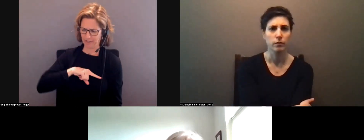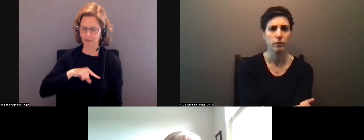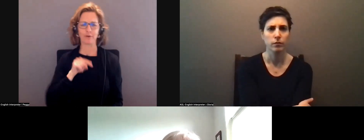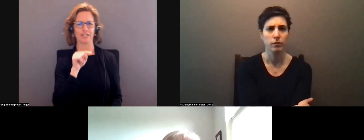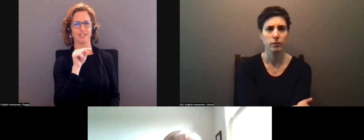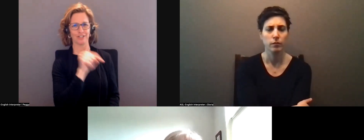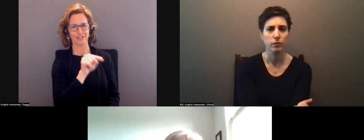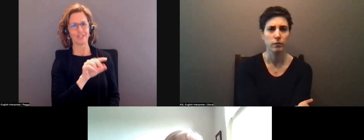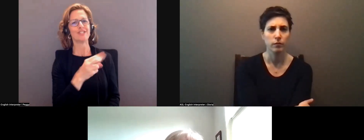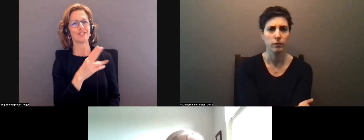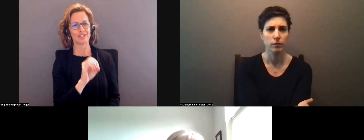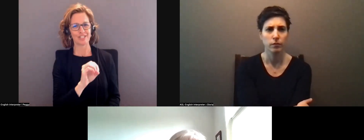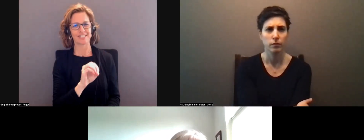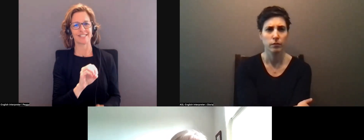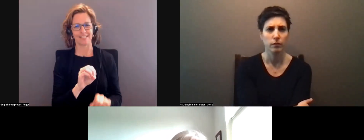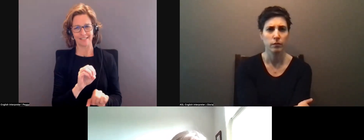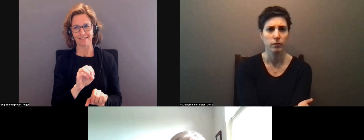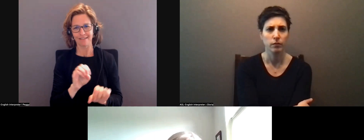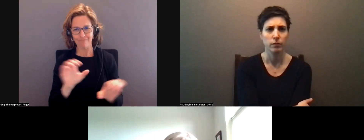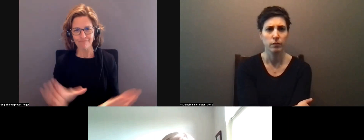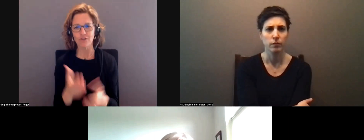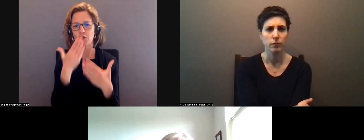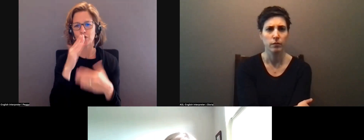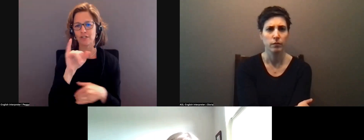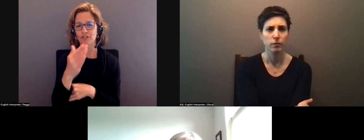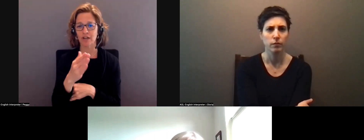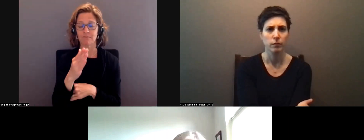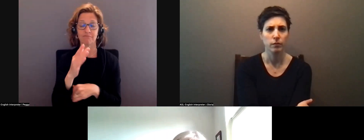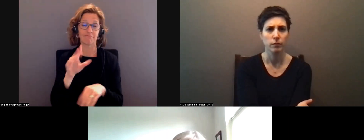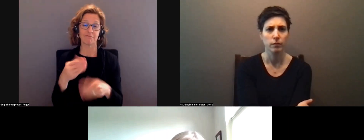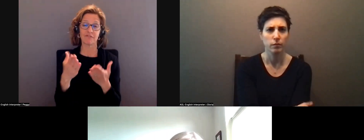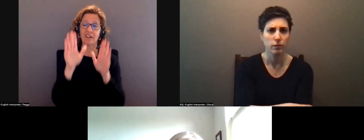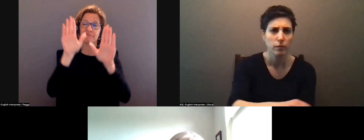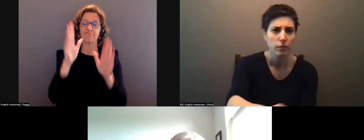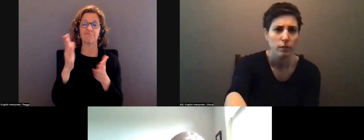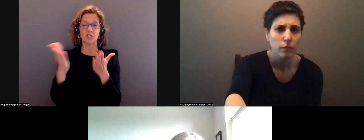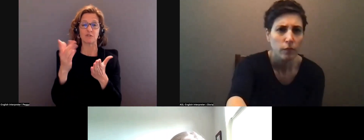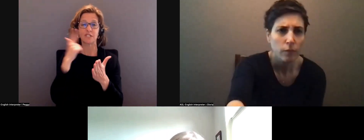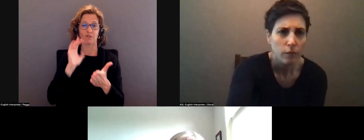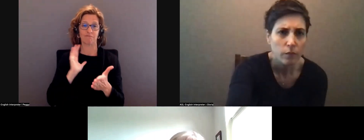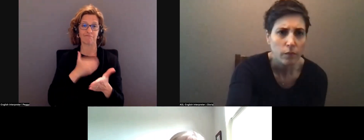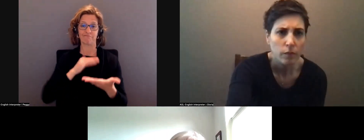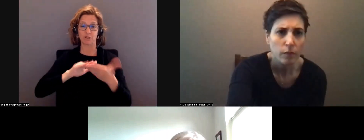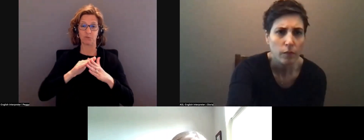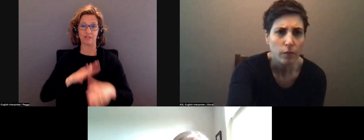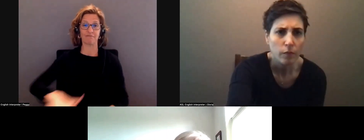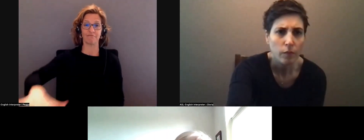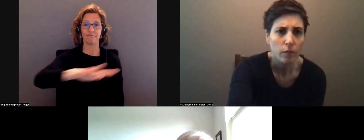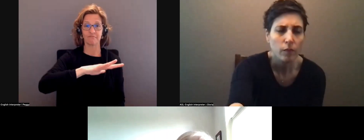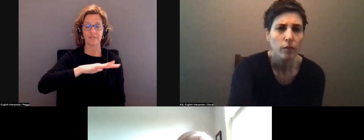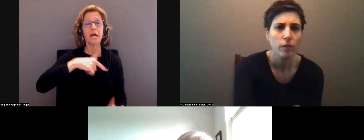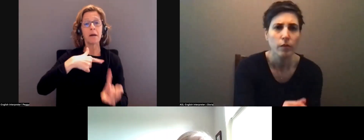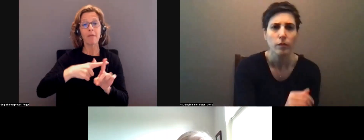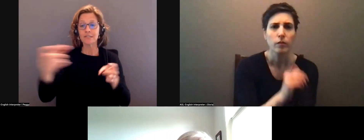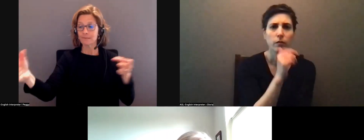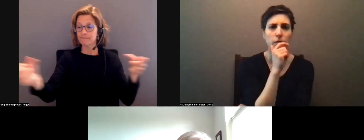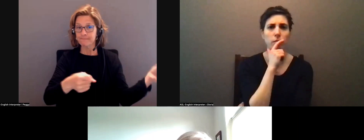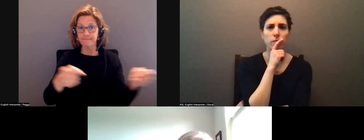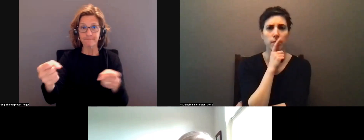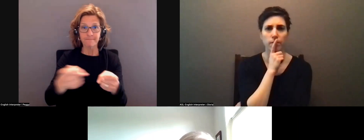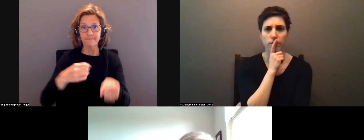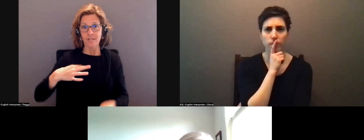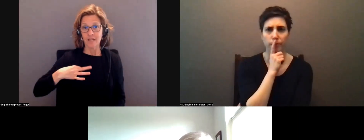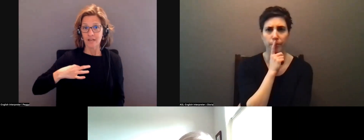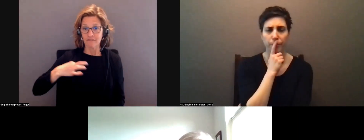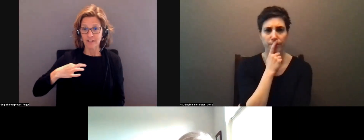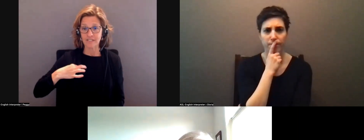so we were able to serve a lot of people in our community through that. Additionally, we had some volunteers and some